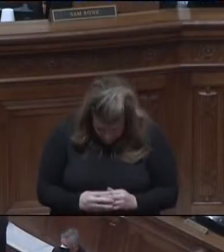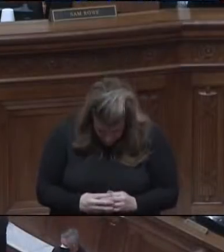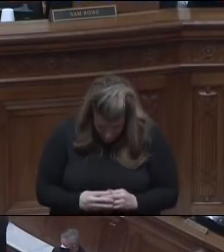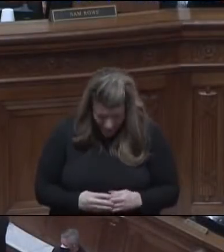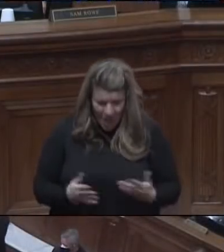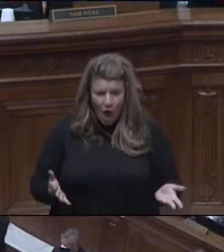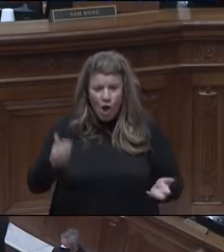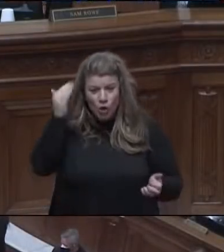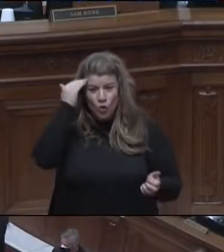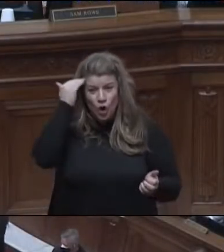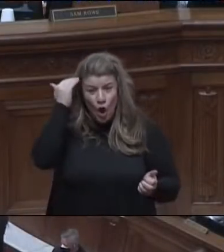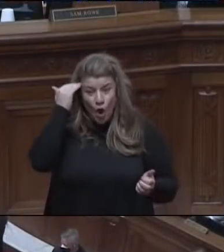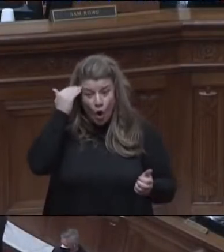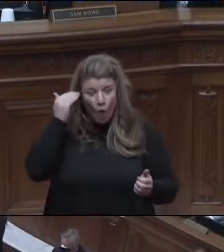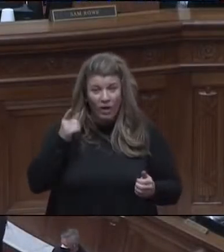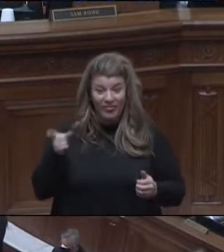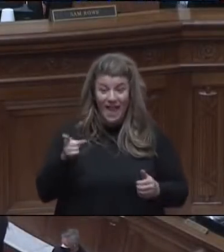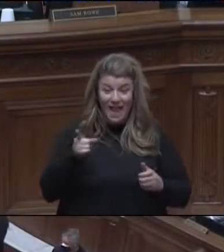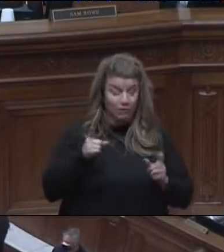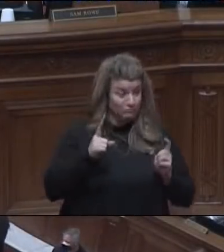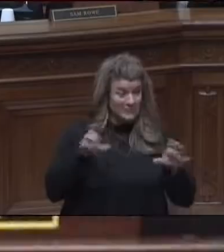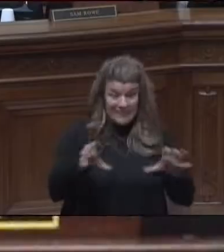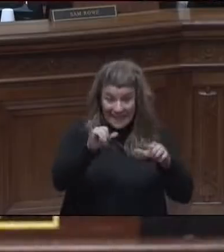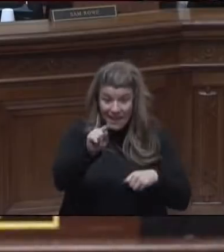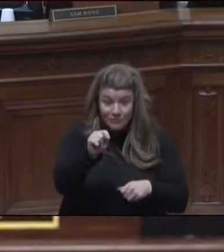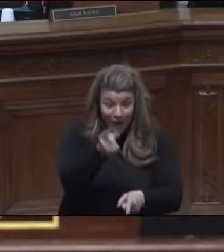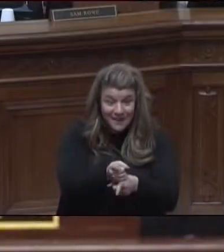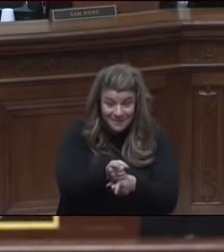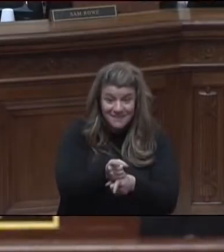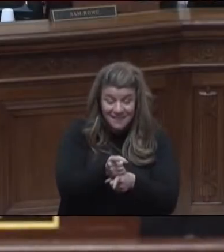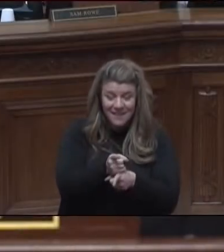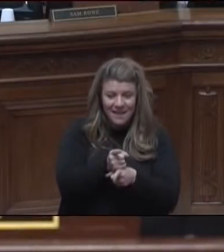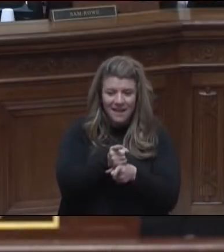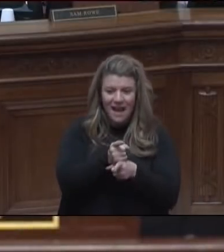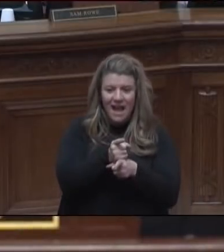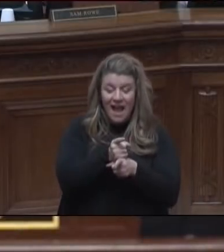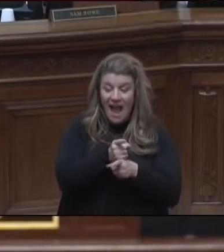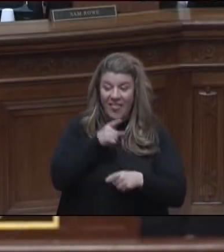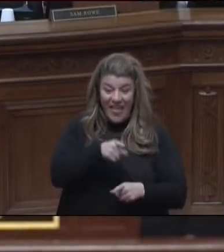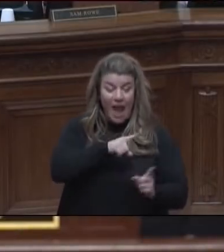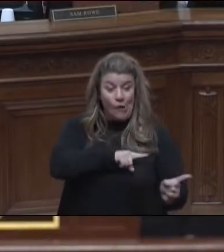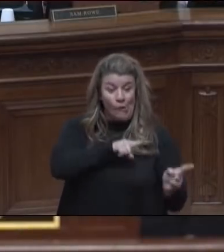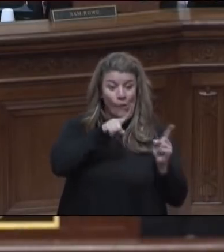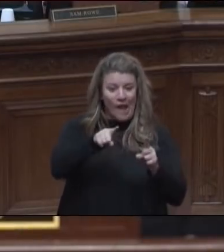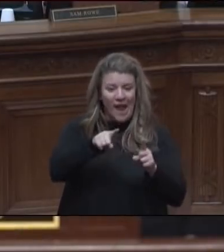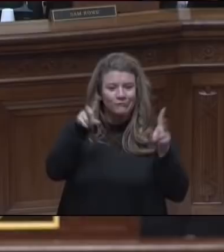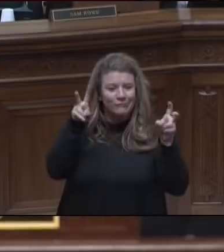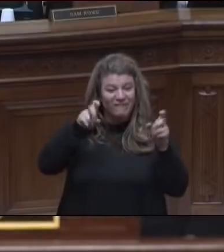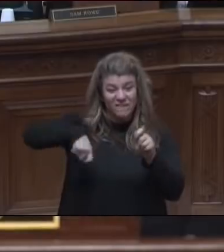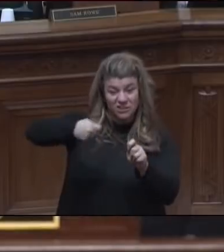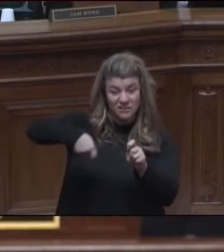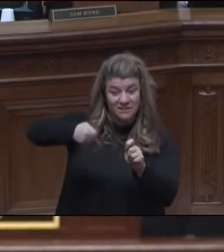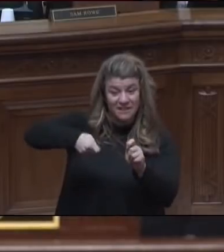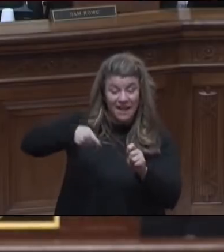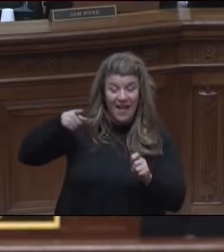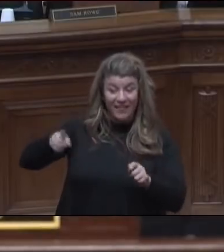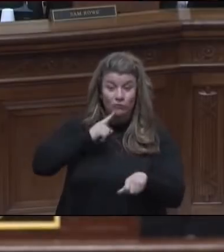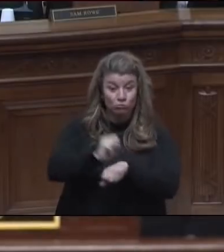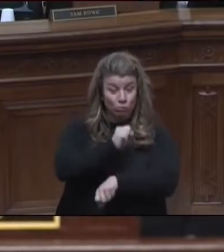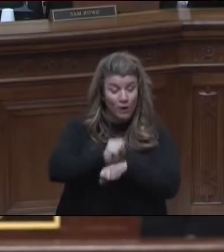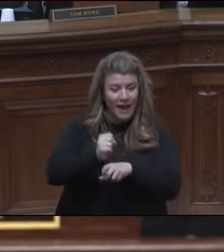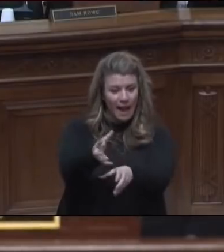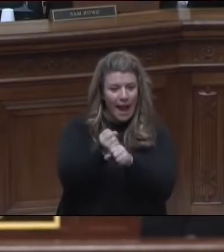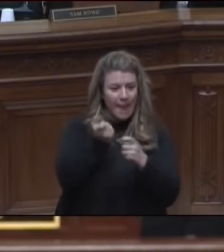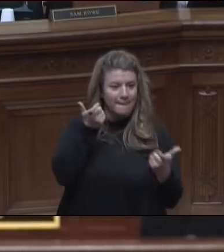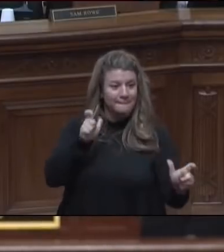You know, they went fishing, did they not? You know, and they caught some big, big, big fish. You've